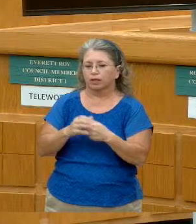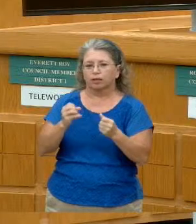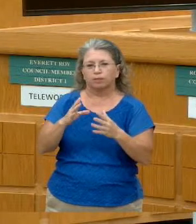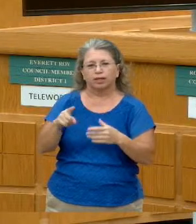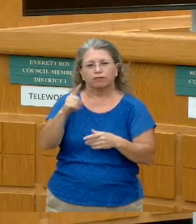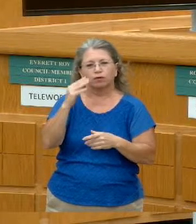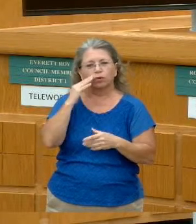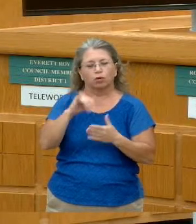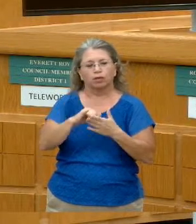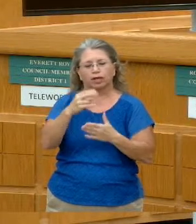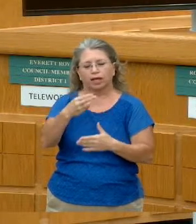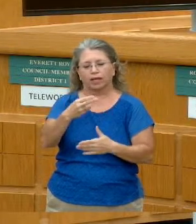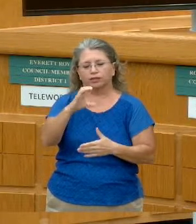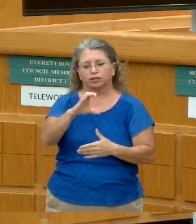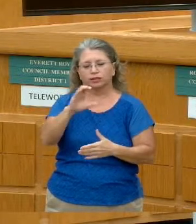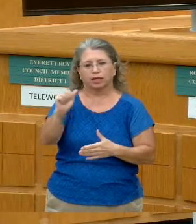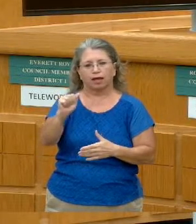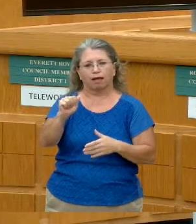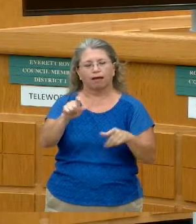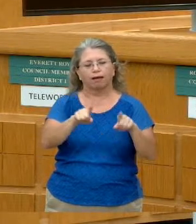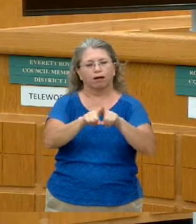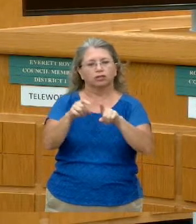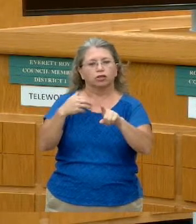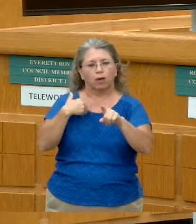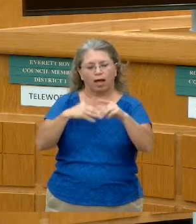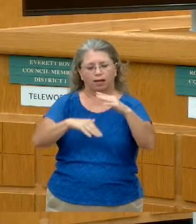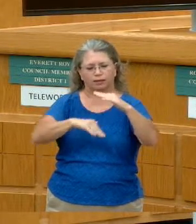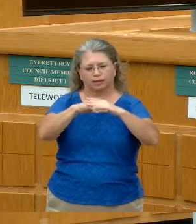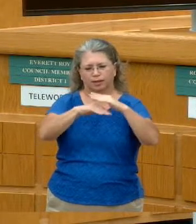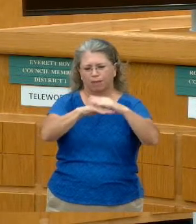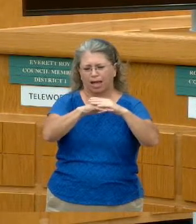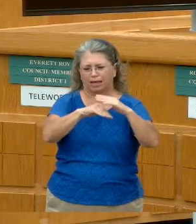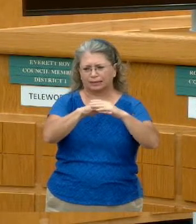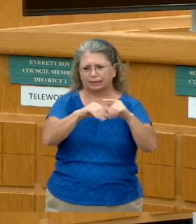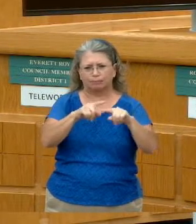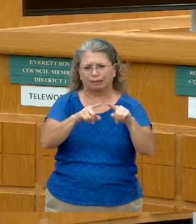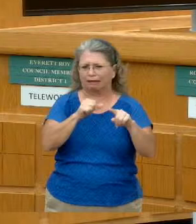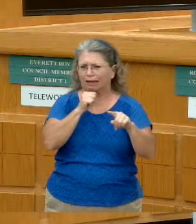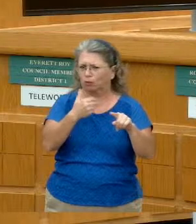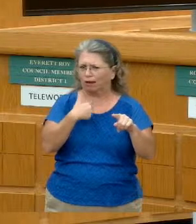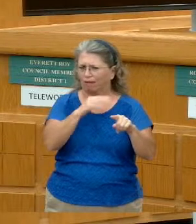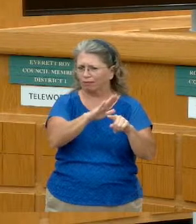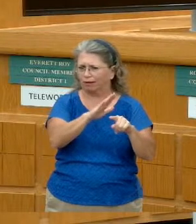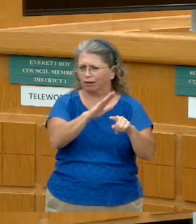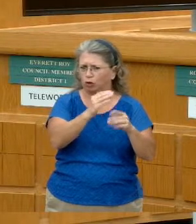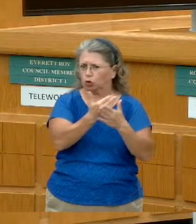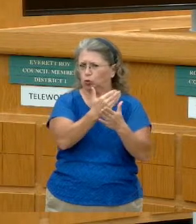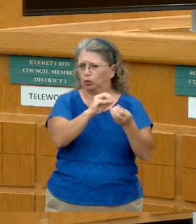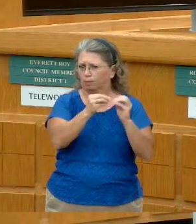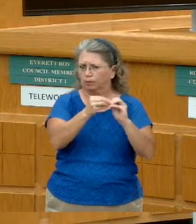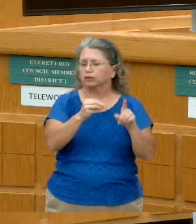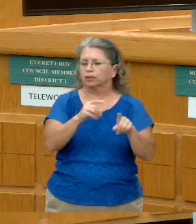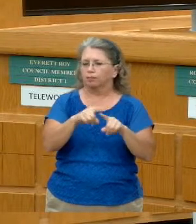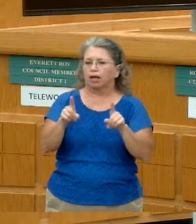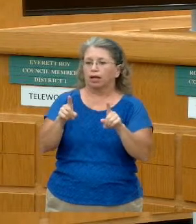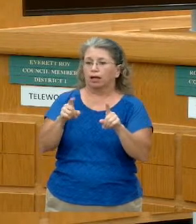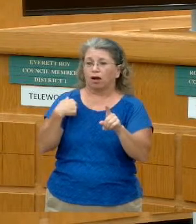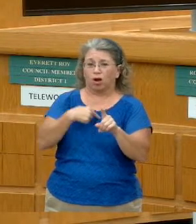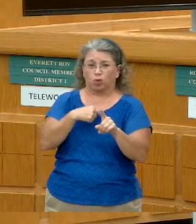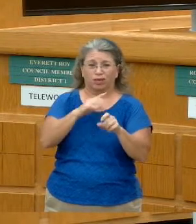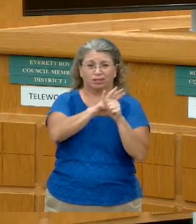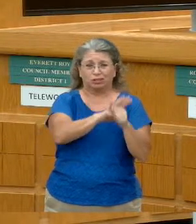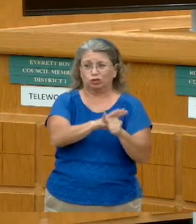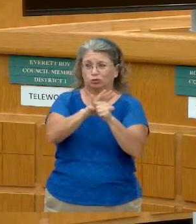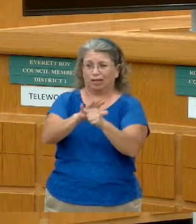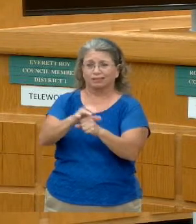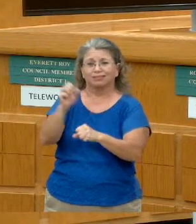HCA also has a capacity, and so I do not have their updated numbers. But are we strained? You bet we are. How